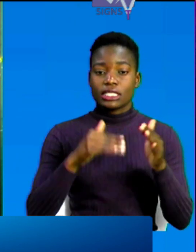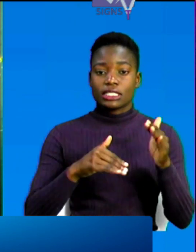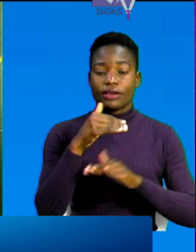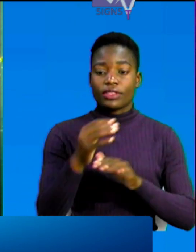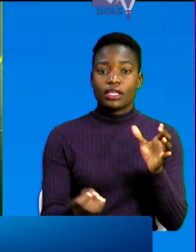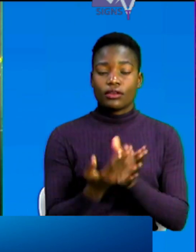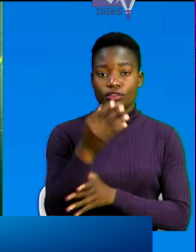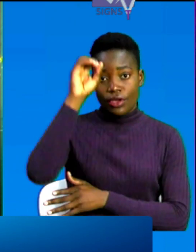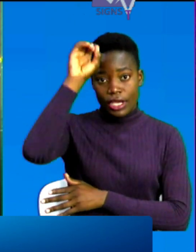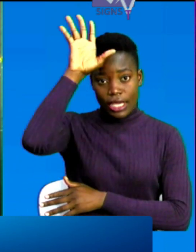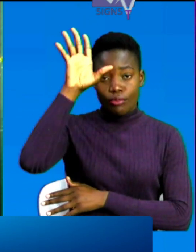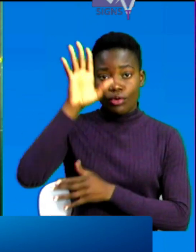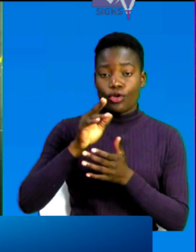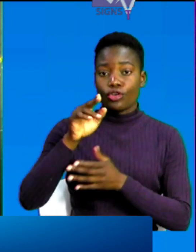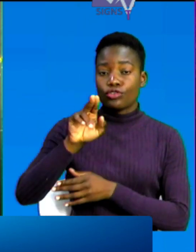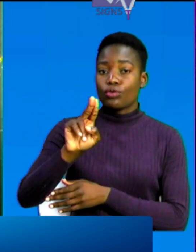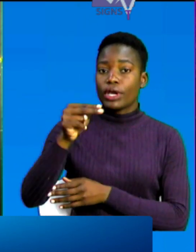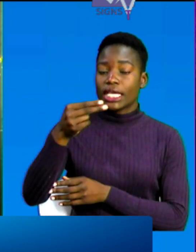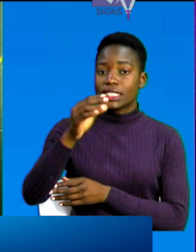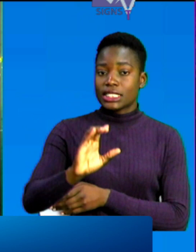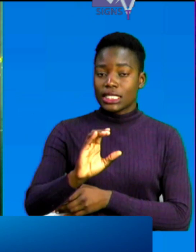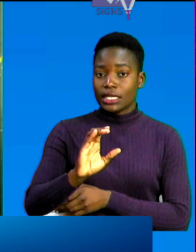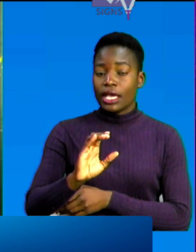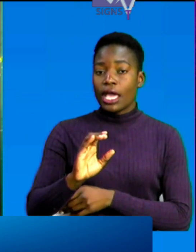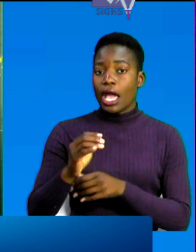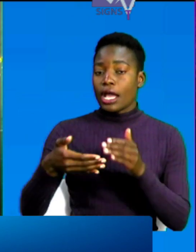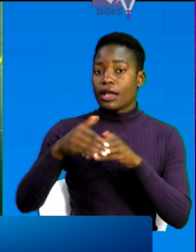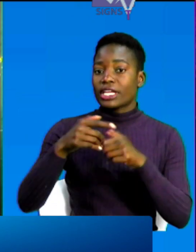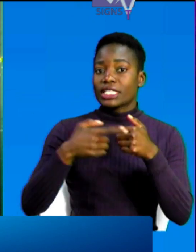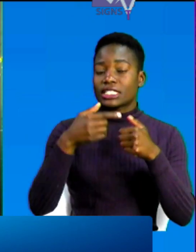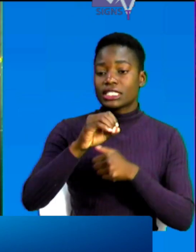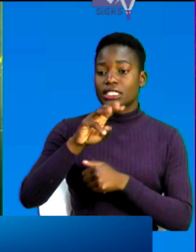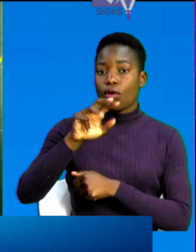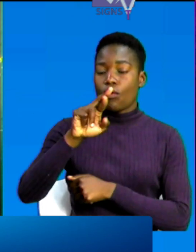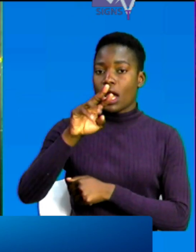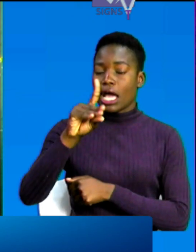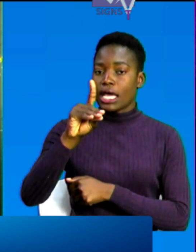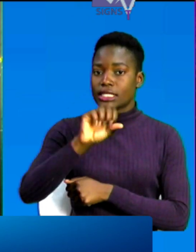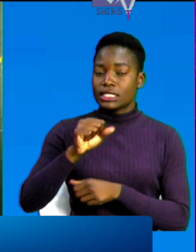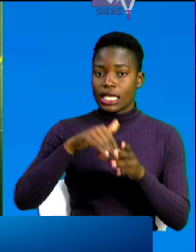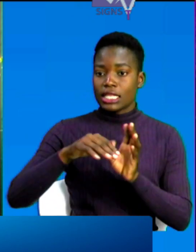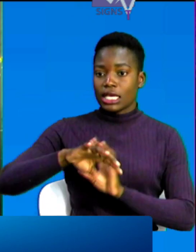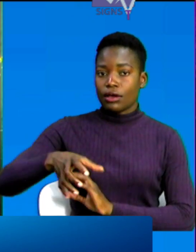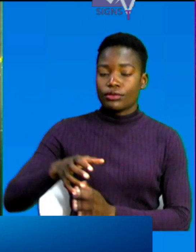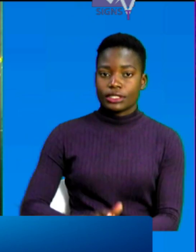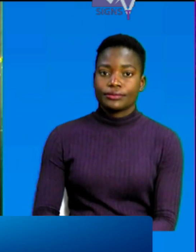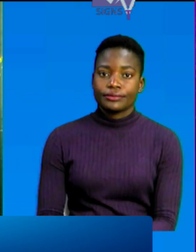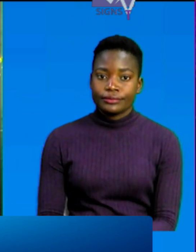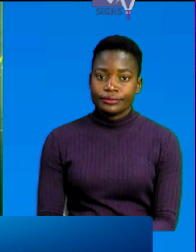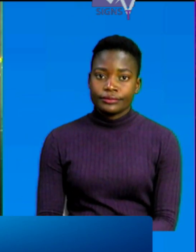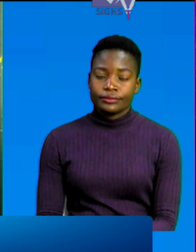of Kiambu County Universal Health Coverage, covering 60 wards within the county.